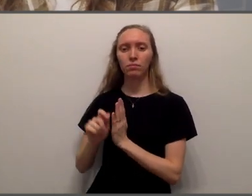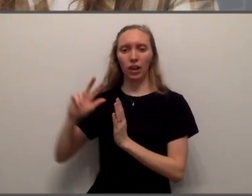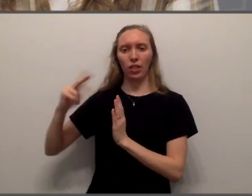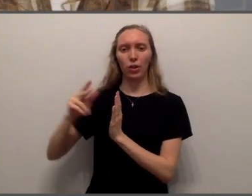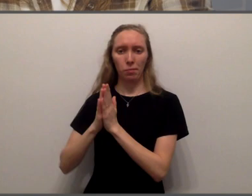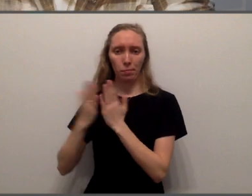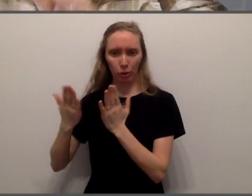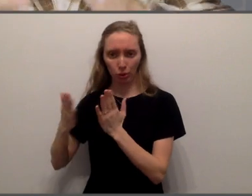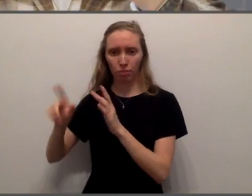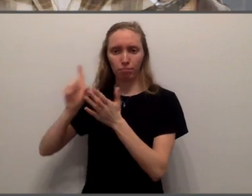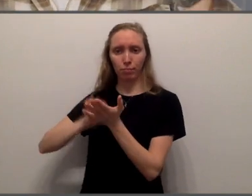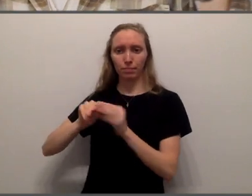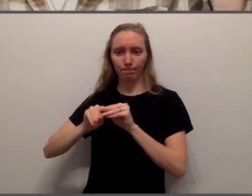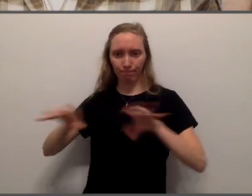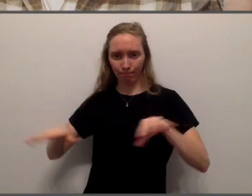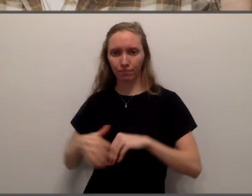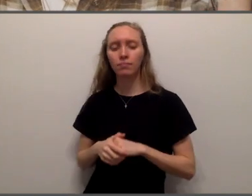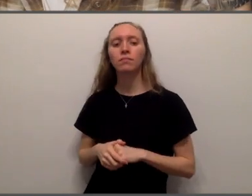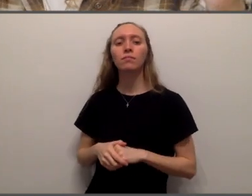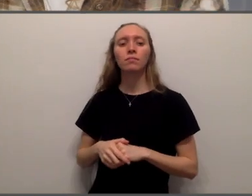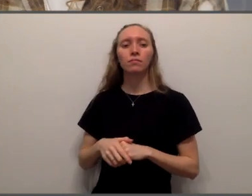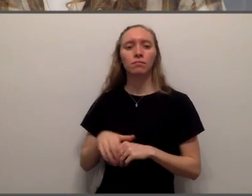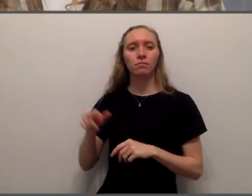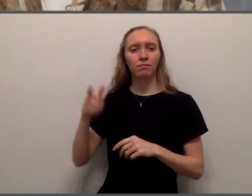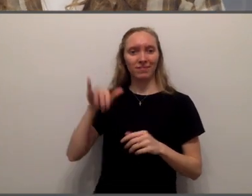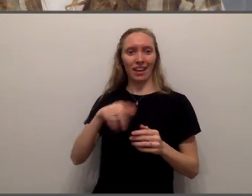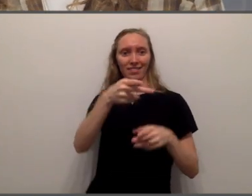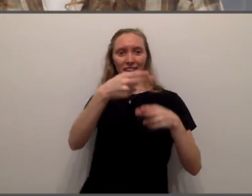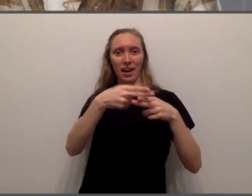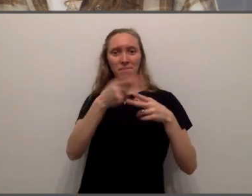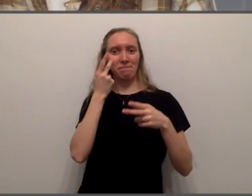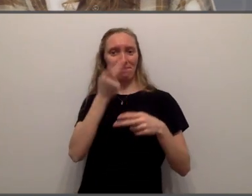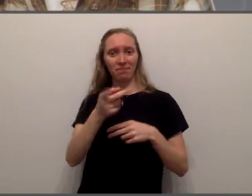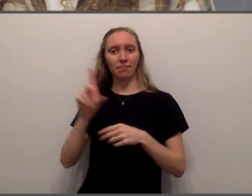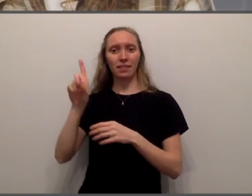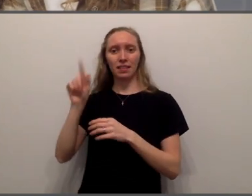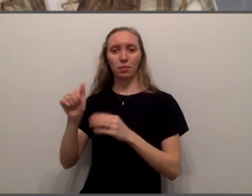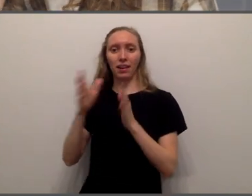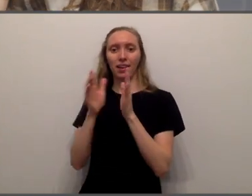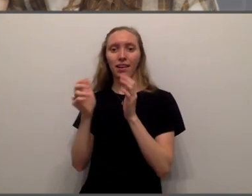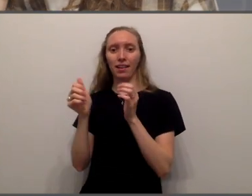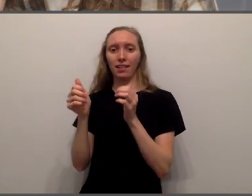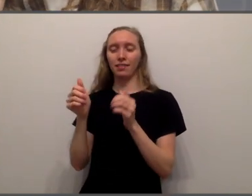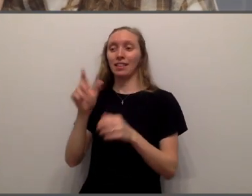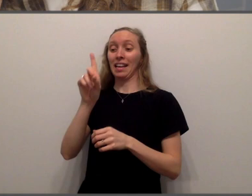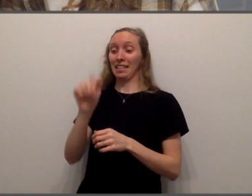And we've got a special way in to help you get a